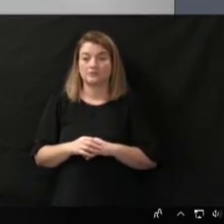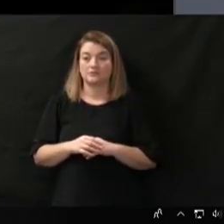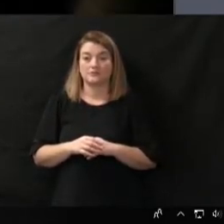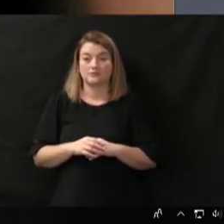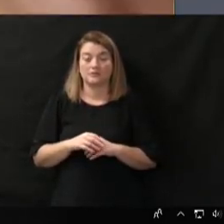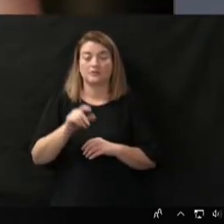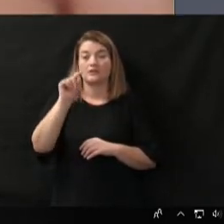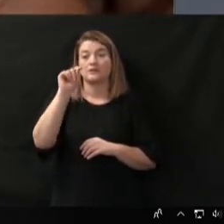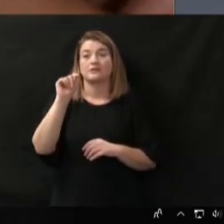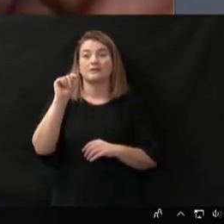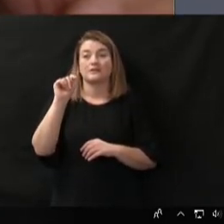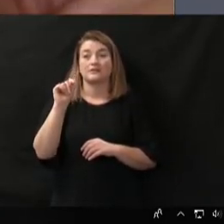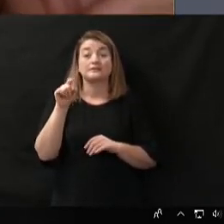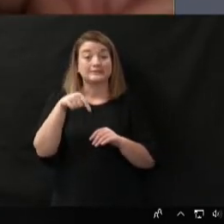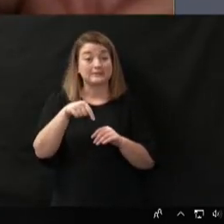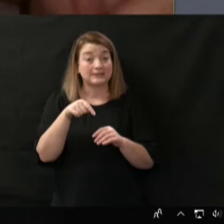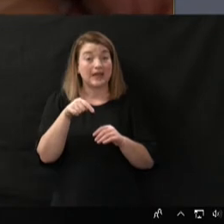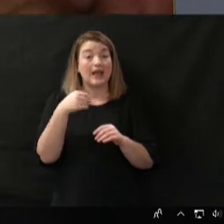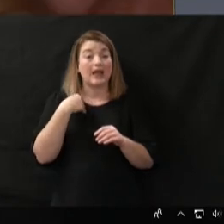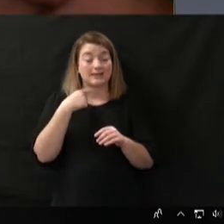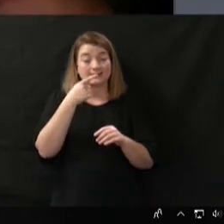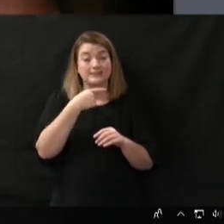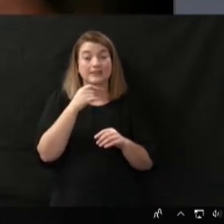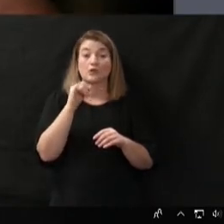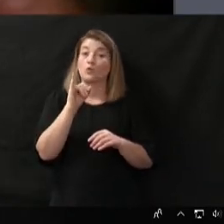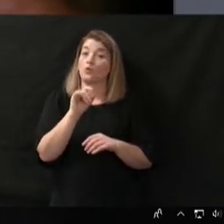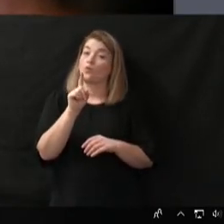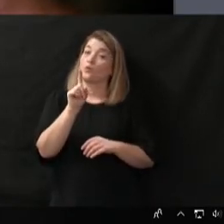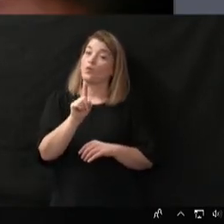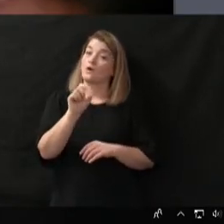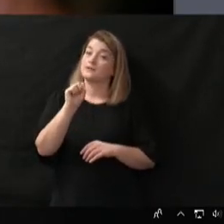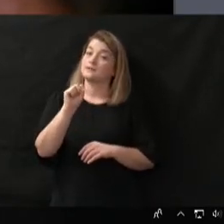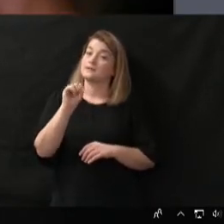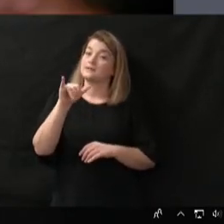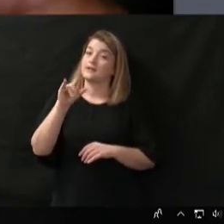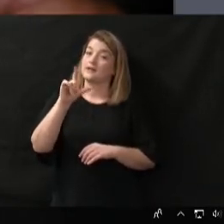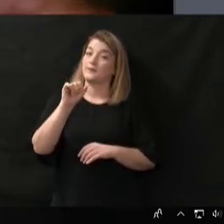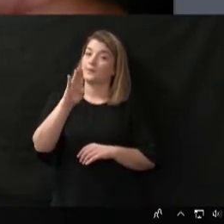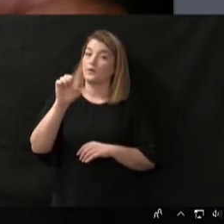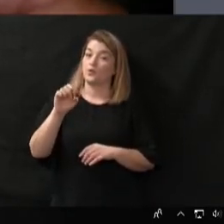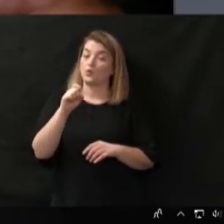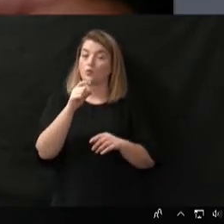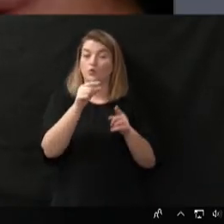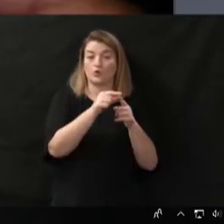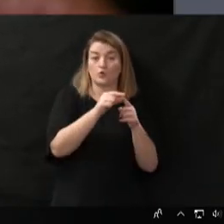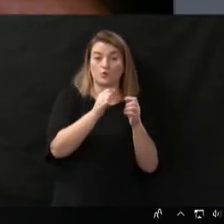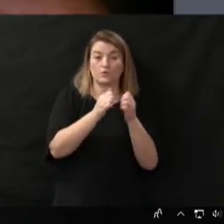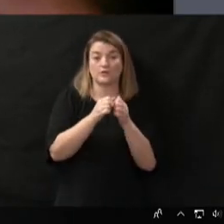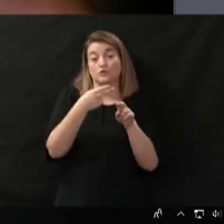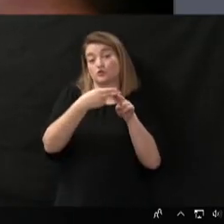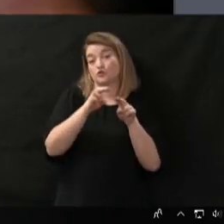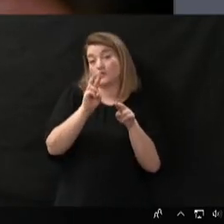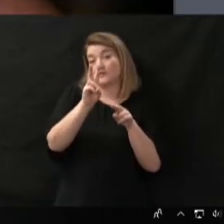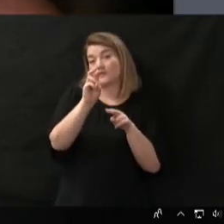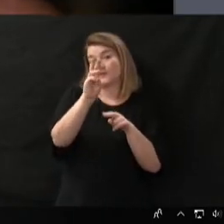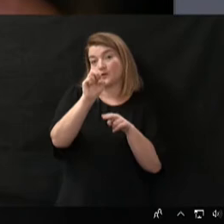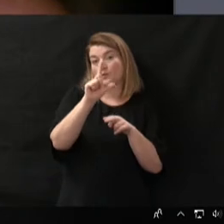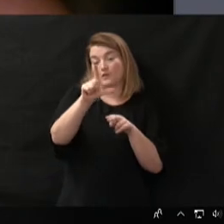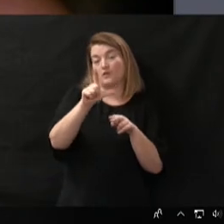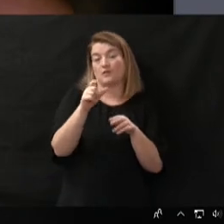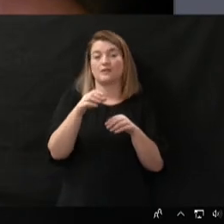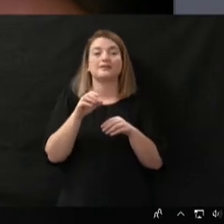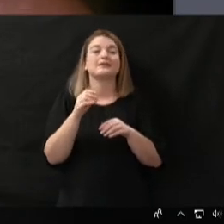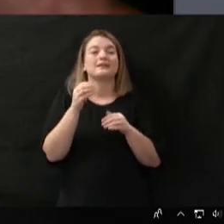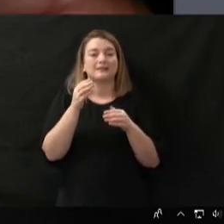And that has a saying too, in a one-syllable word with one short vowel, the ch at the end